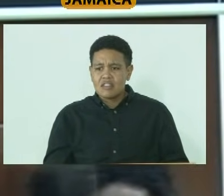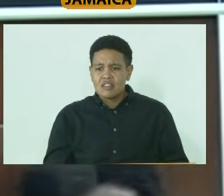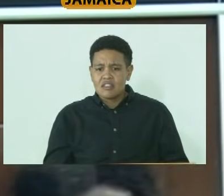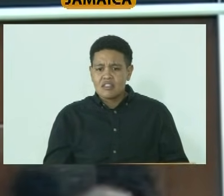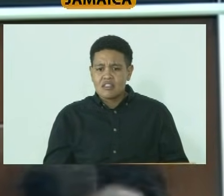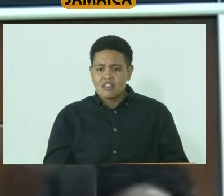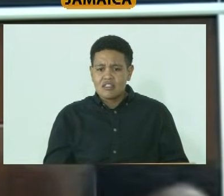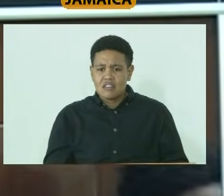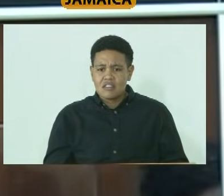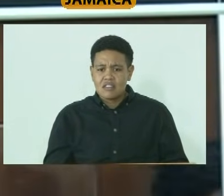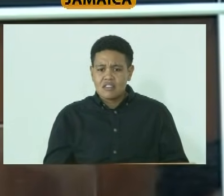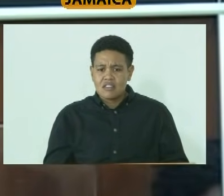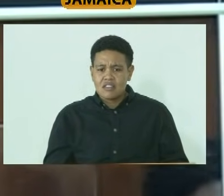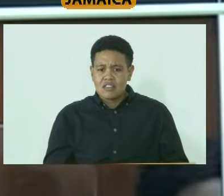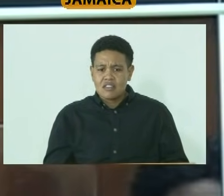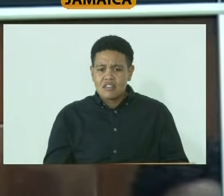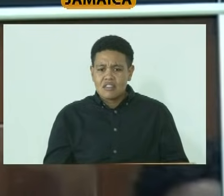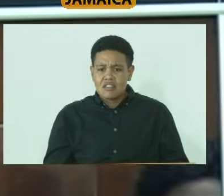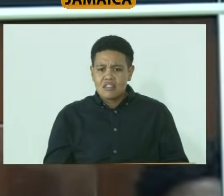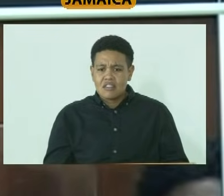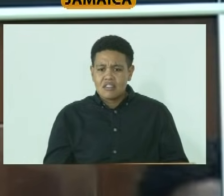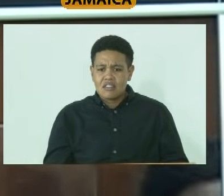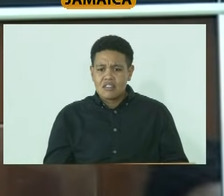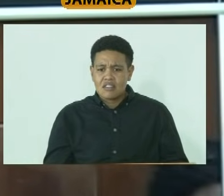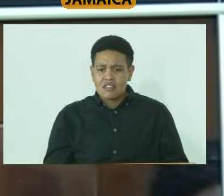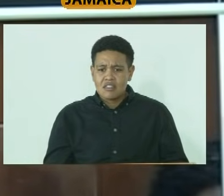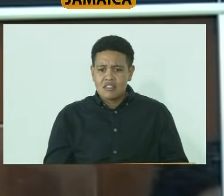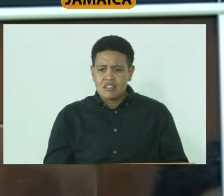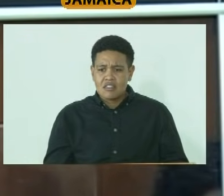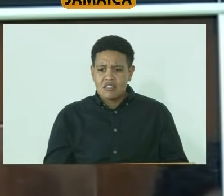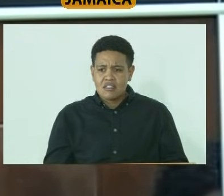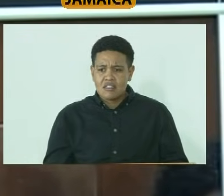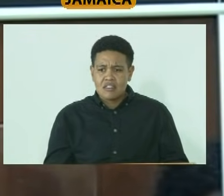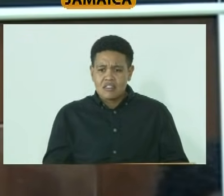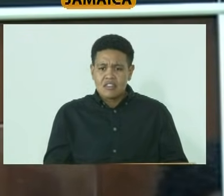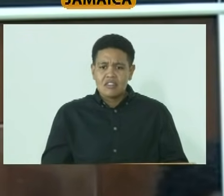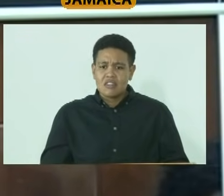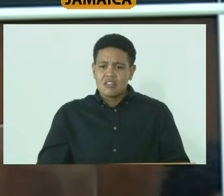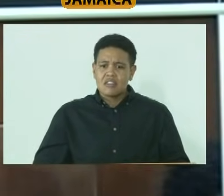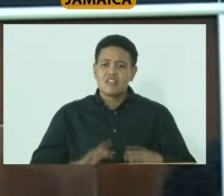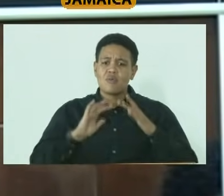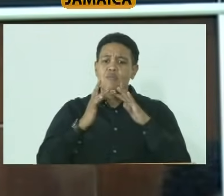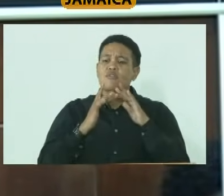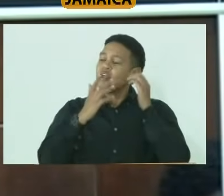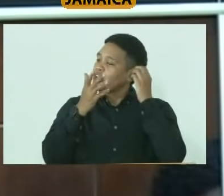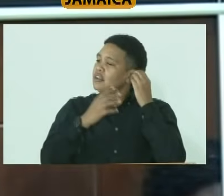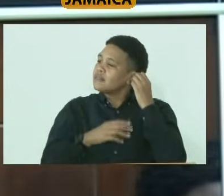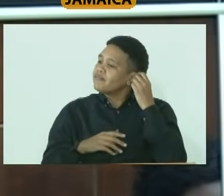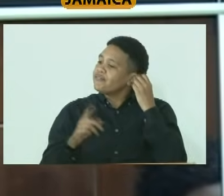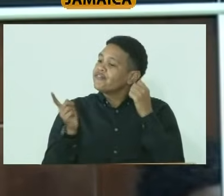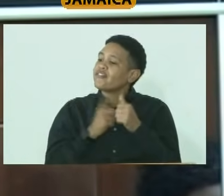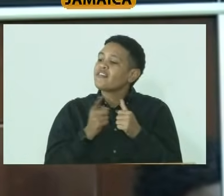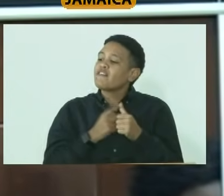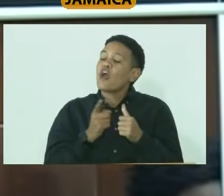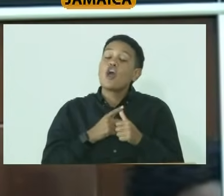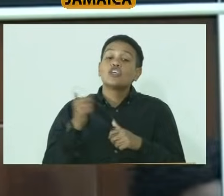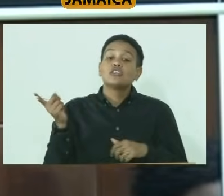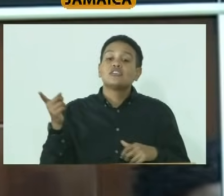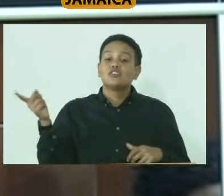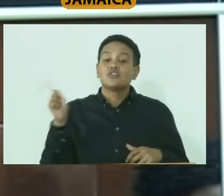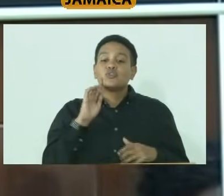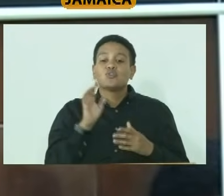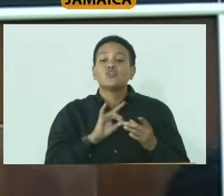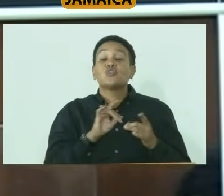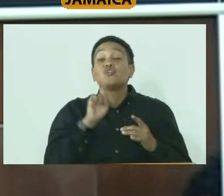Or you want to do energy first? No, all right, let me deal with the broadband. Just a couple of questions. The first, even though